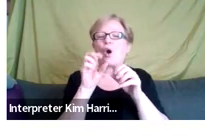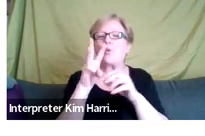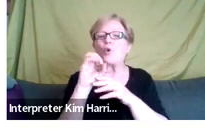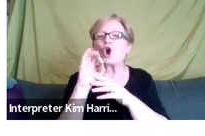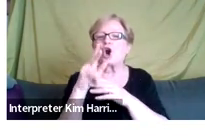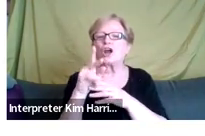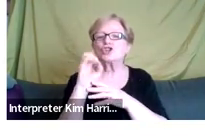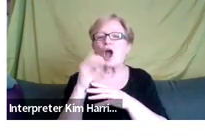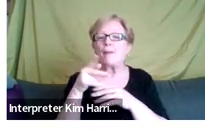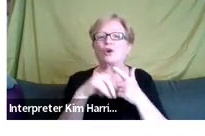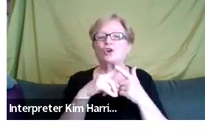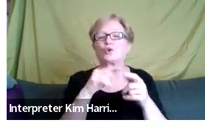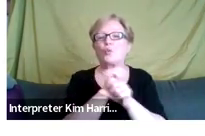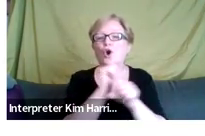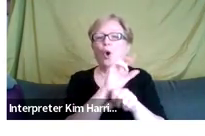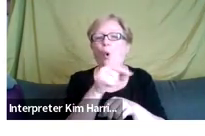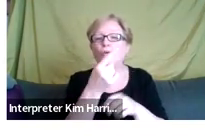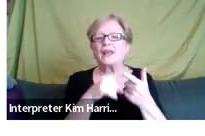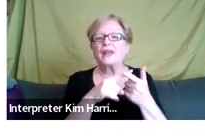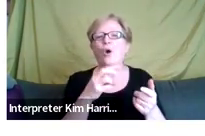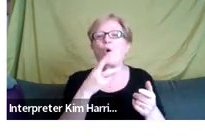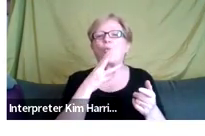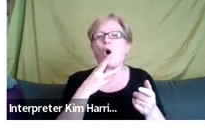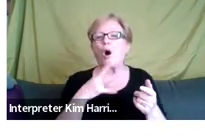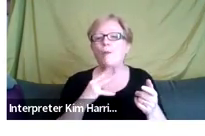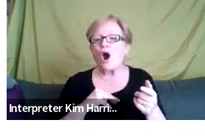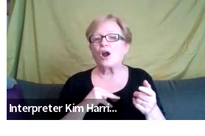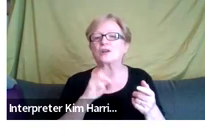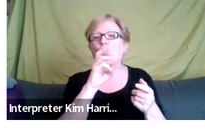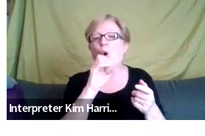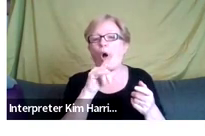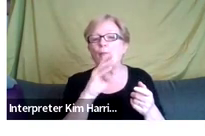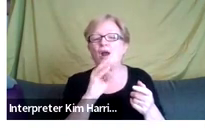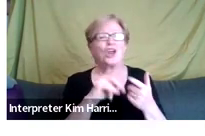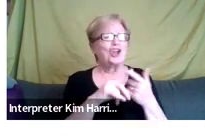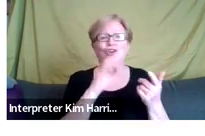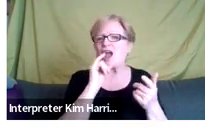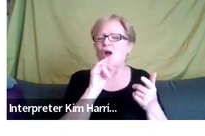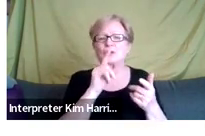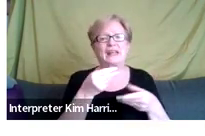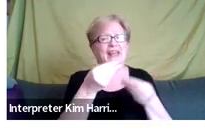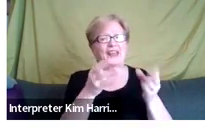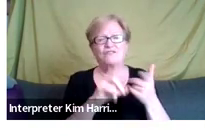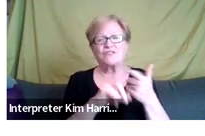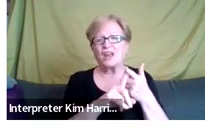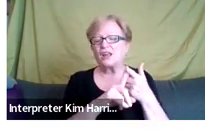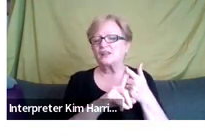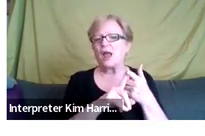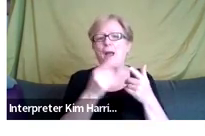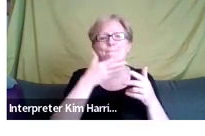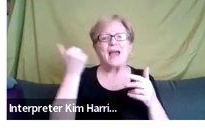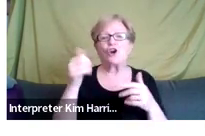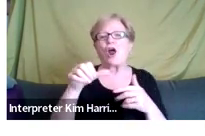Walmart and those type of things. And so you're not really given a choice, or you're not really given,